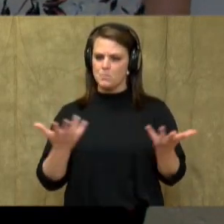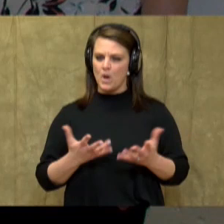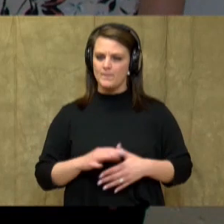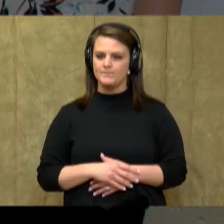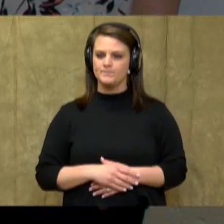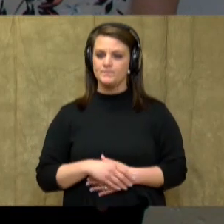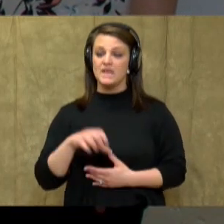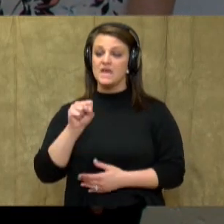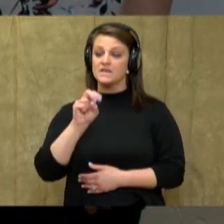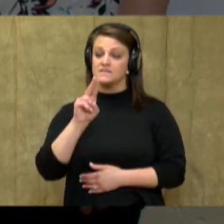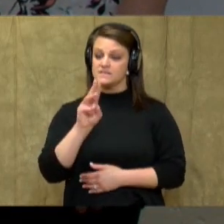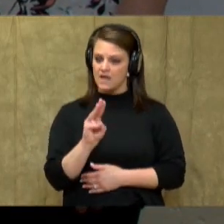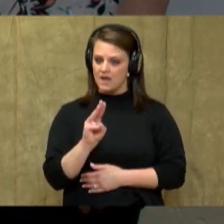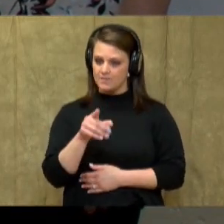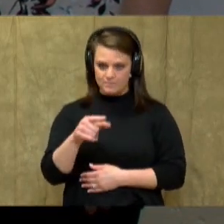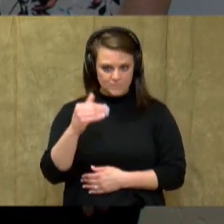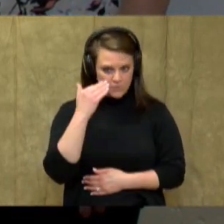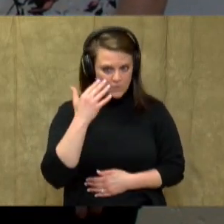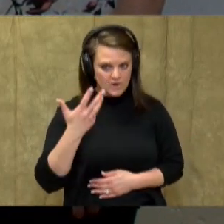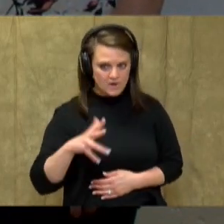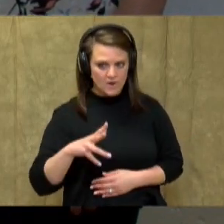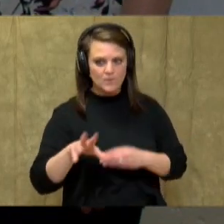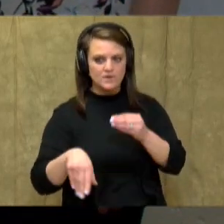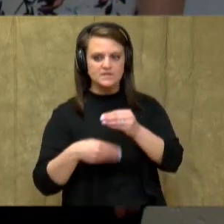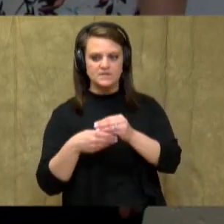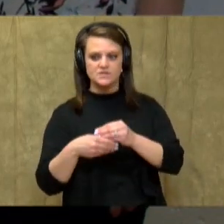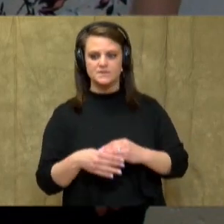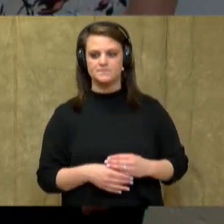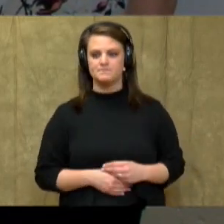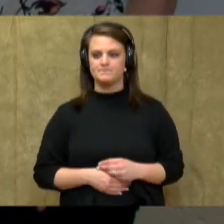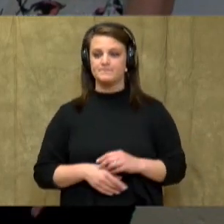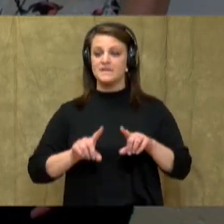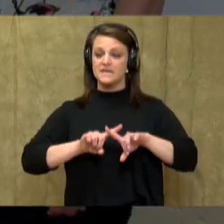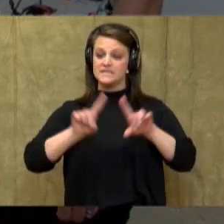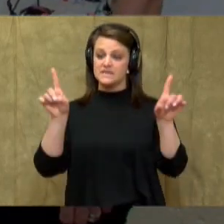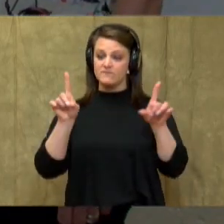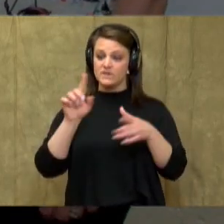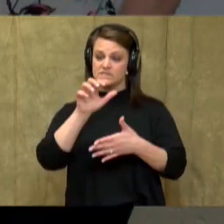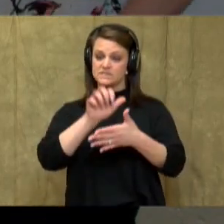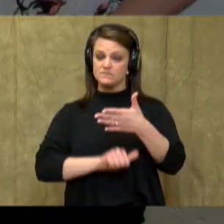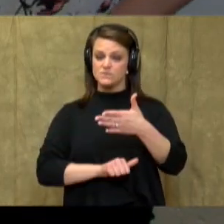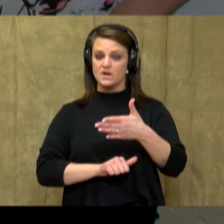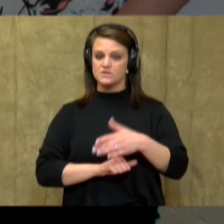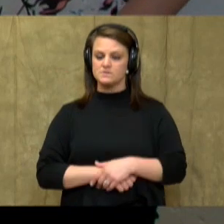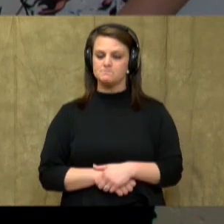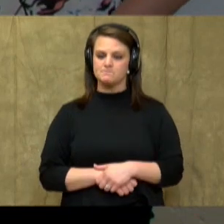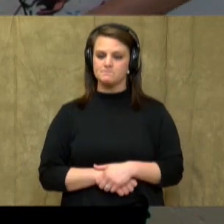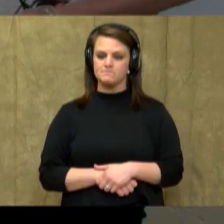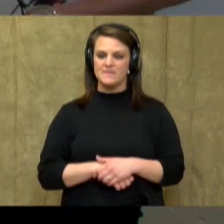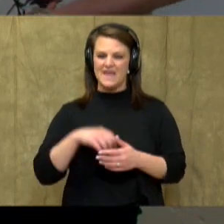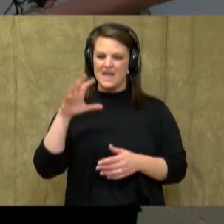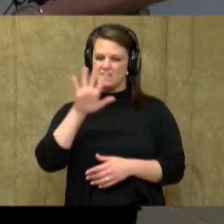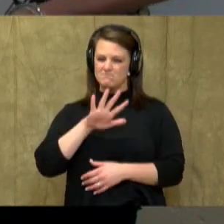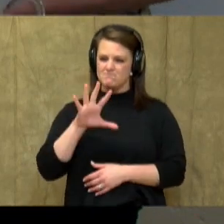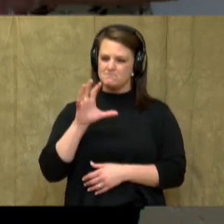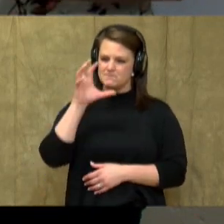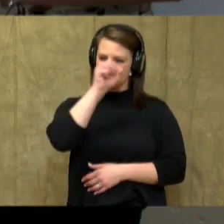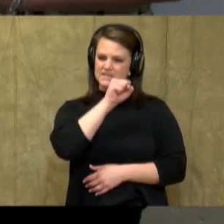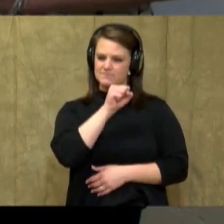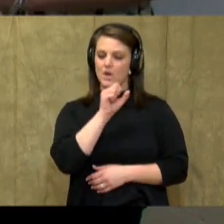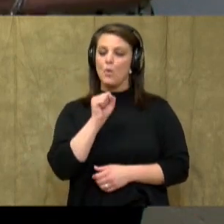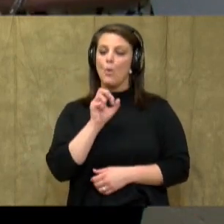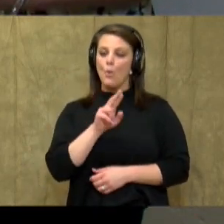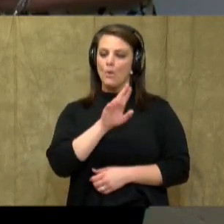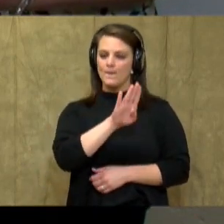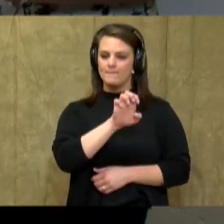The sum, you know what sum is, addition. The difference, subtraction. An estimate and a benchmark, which is